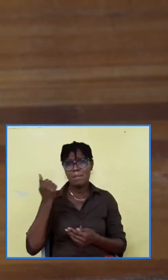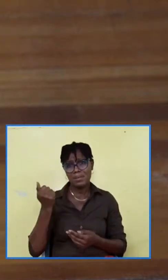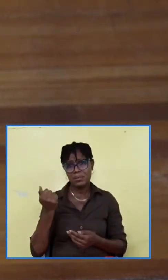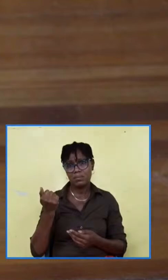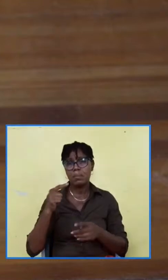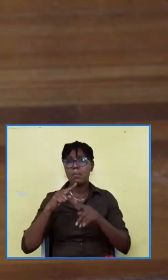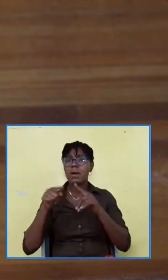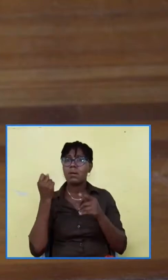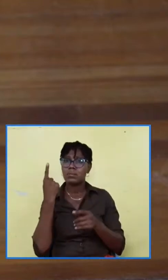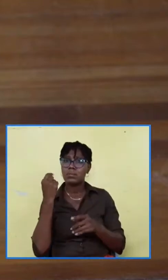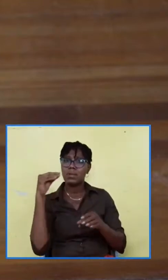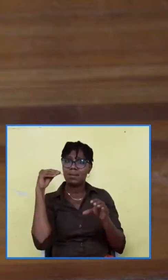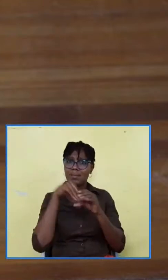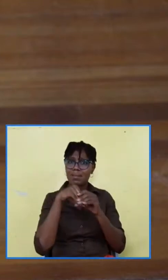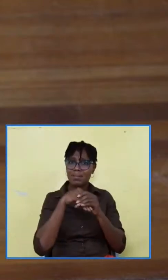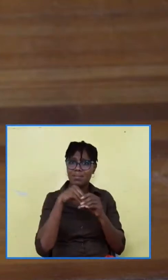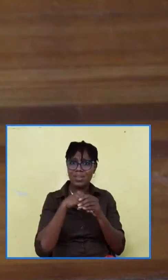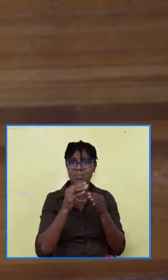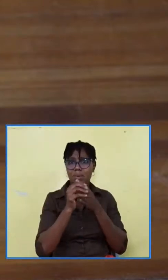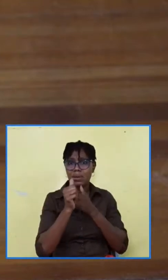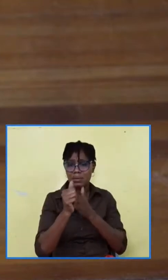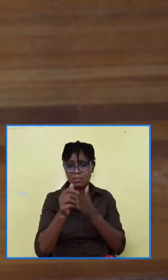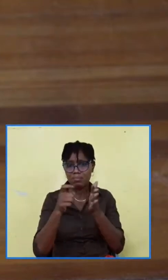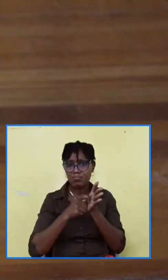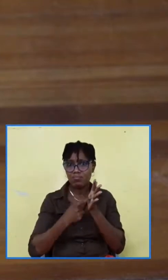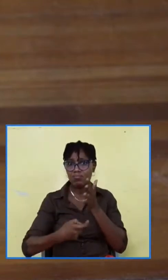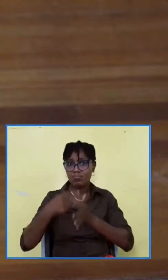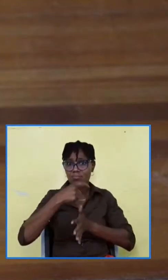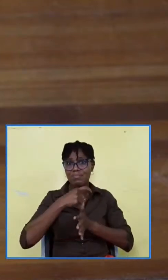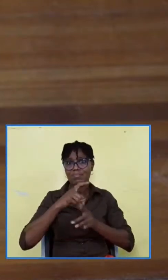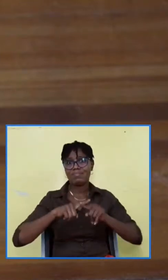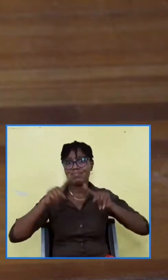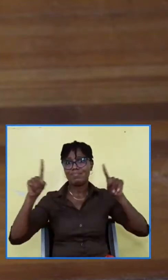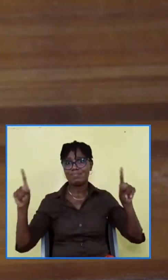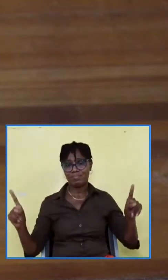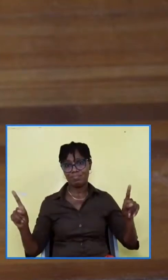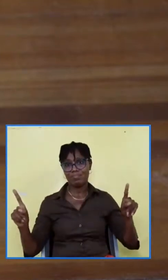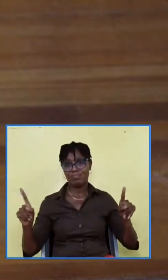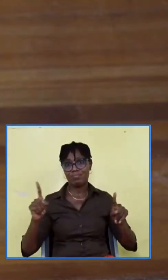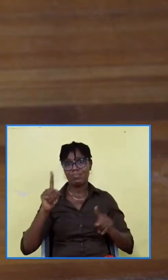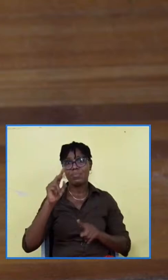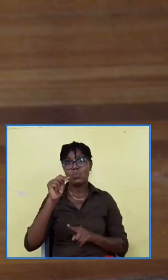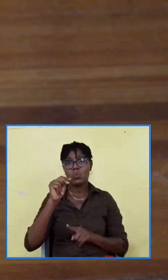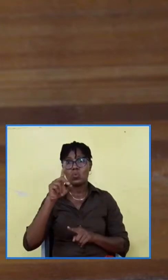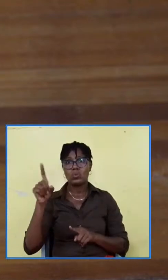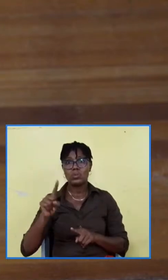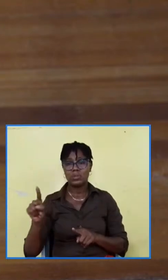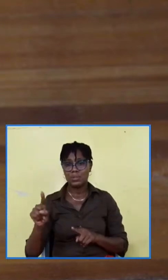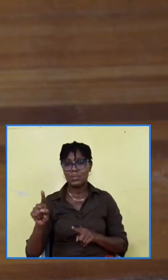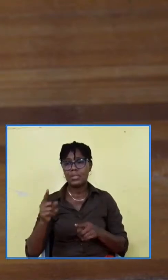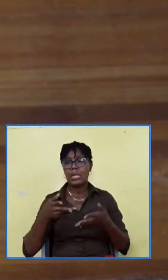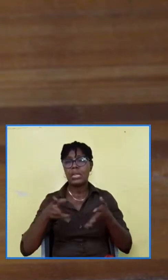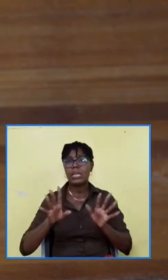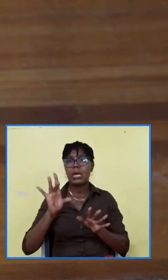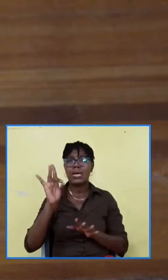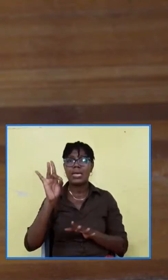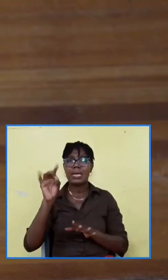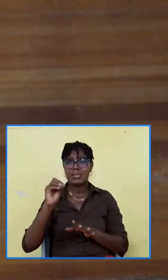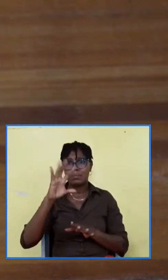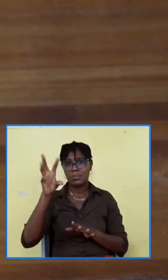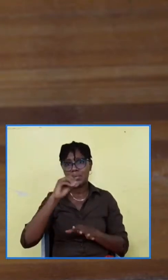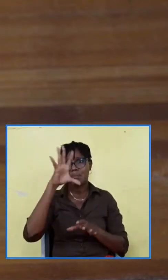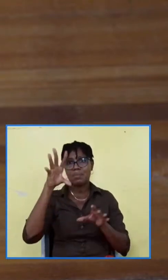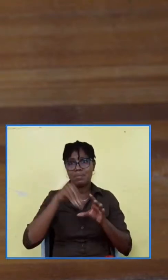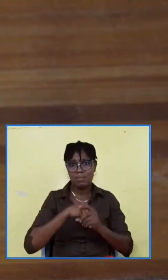quite different. So New Zealand, for example, allow 80% of those funds to be invested in equities. We don't.